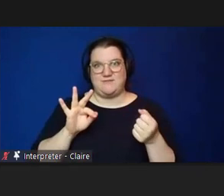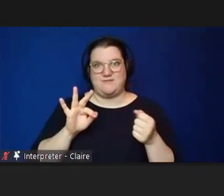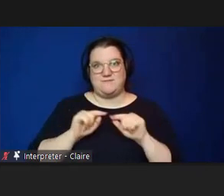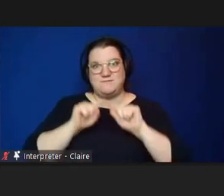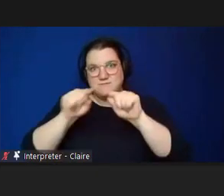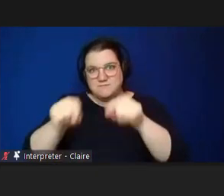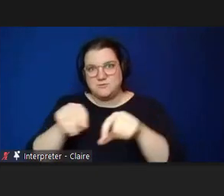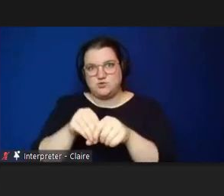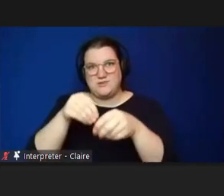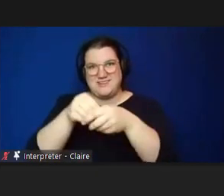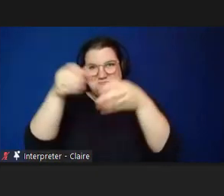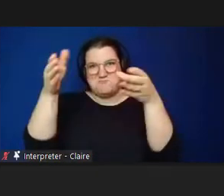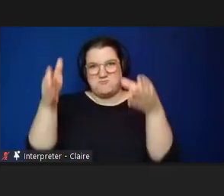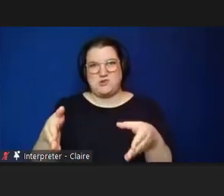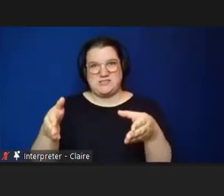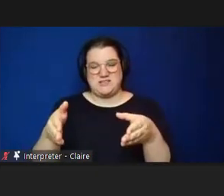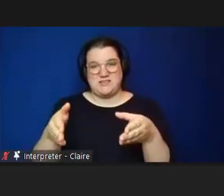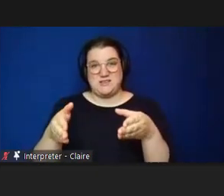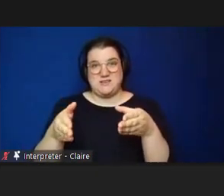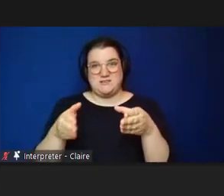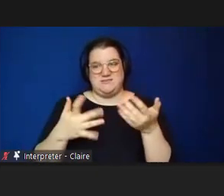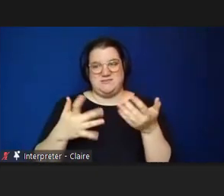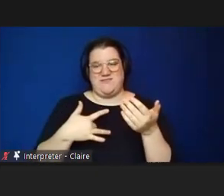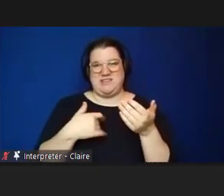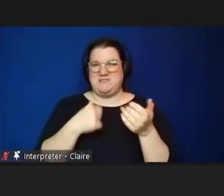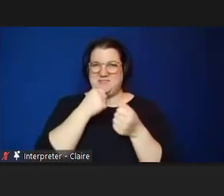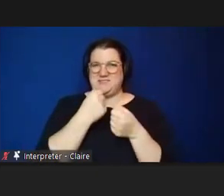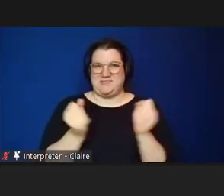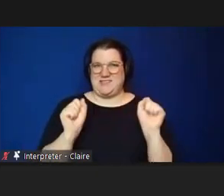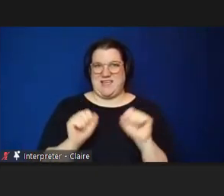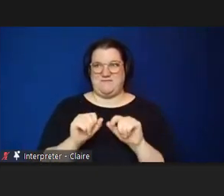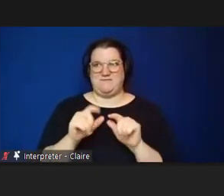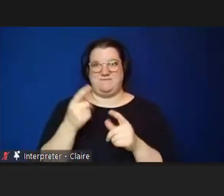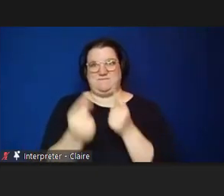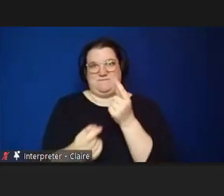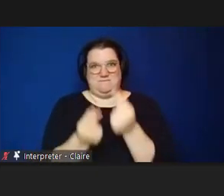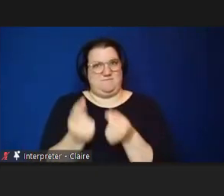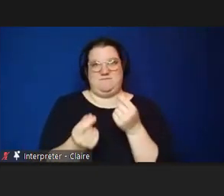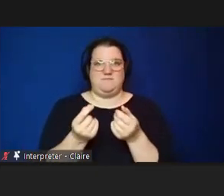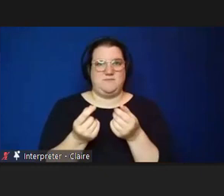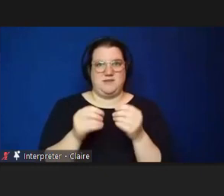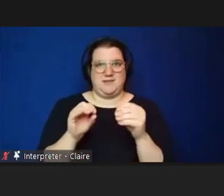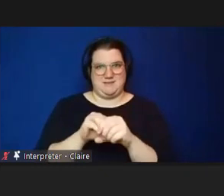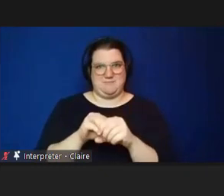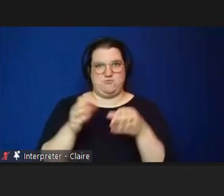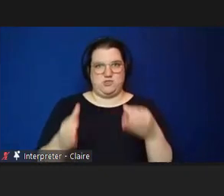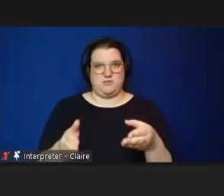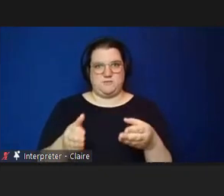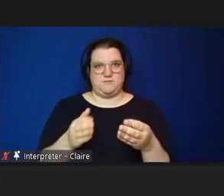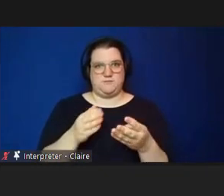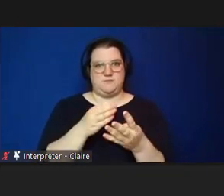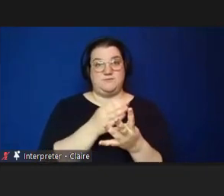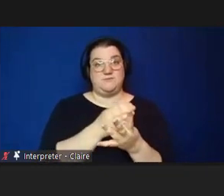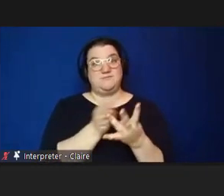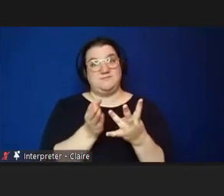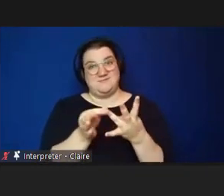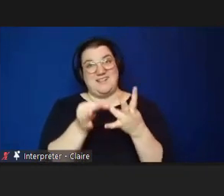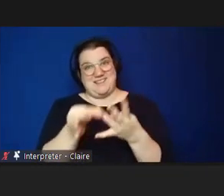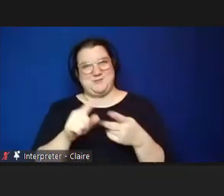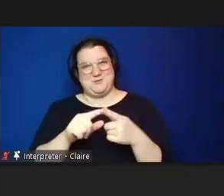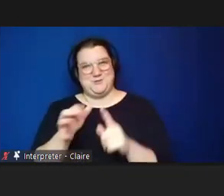in person, that they wouldn't feel safe doing so. That brings us to special education,